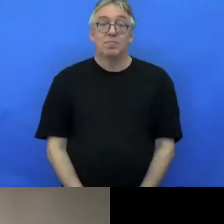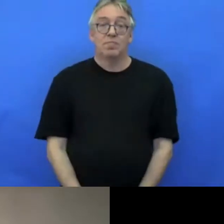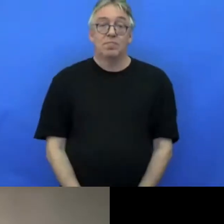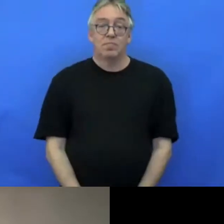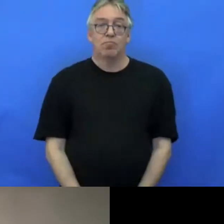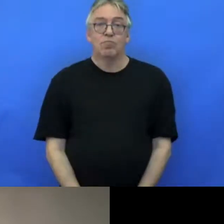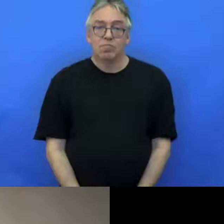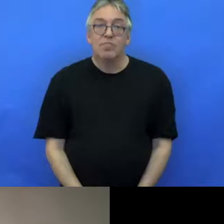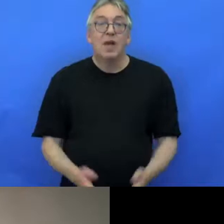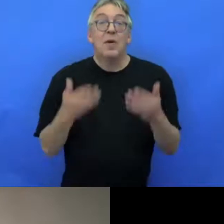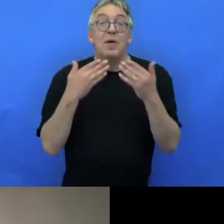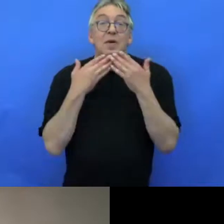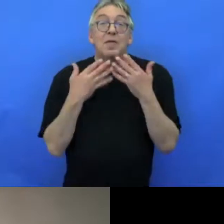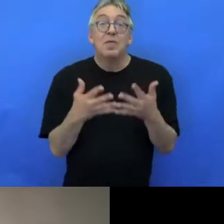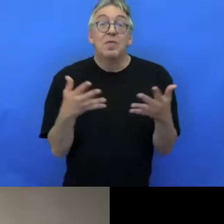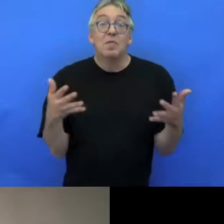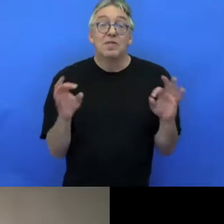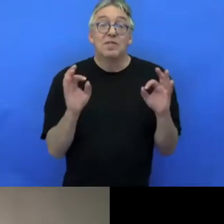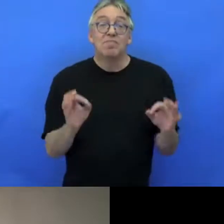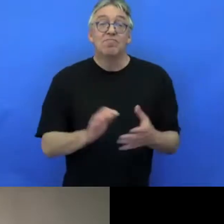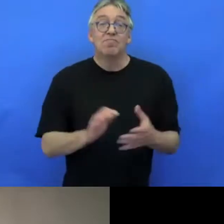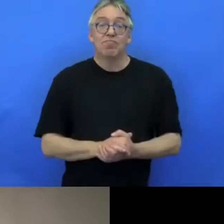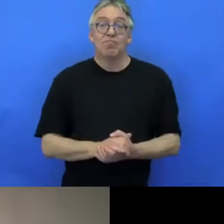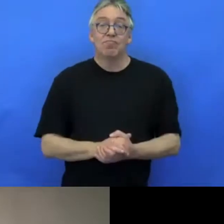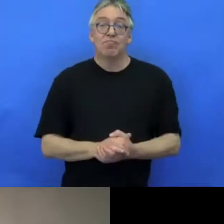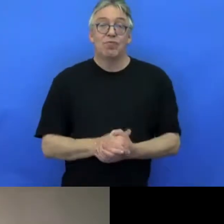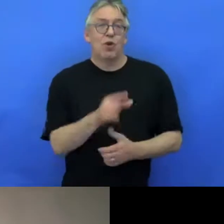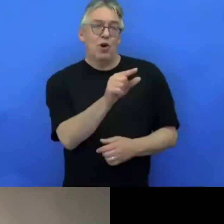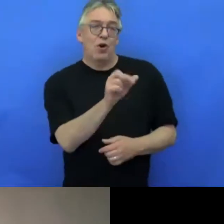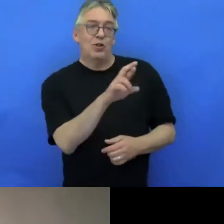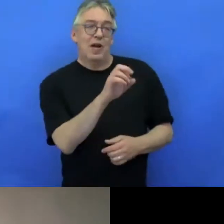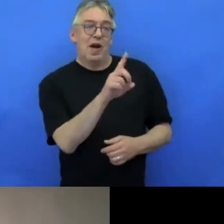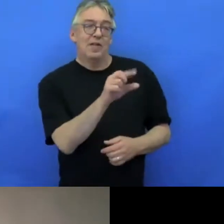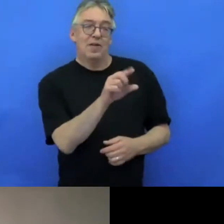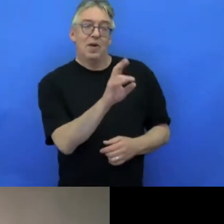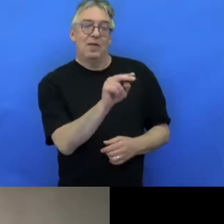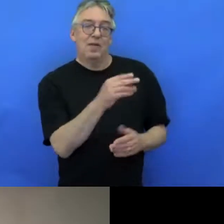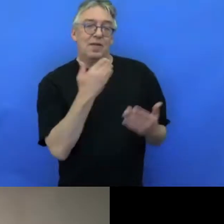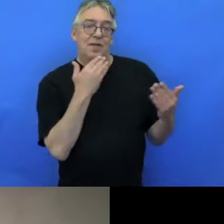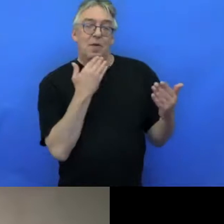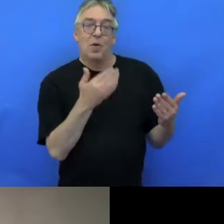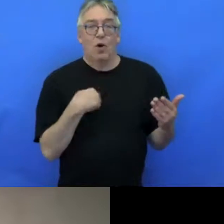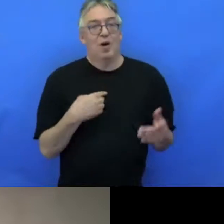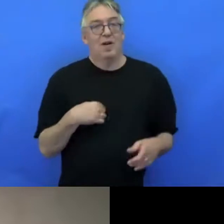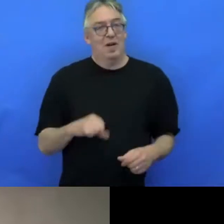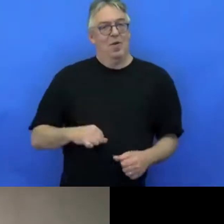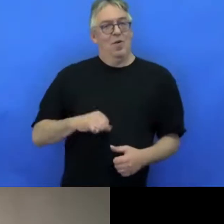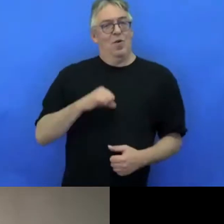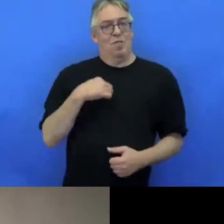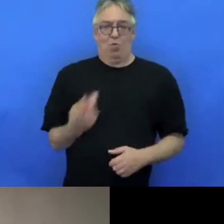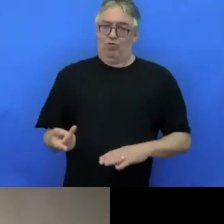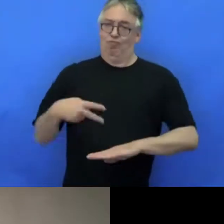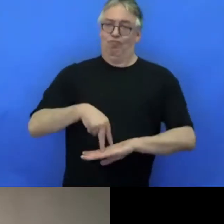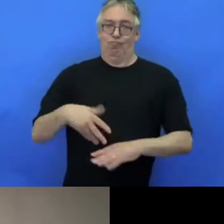Thank you very much indeed, Gerard. And it's also a great pleasure and honor to be